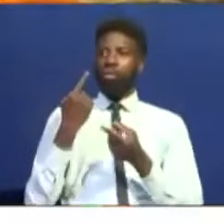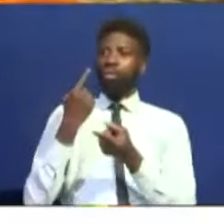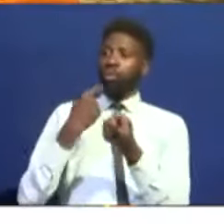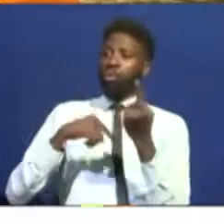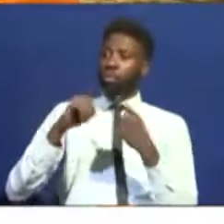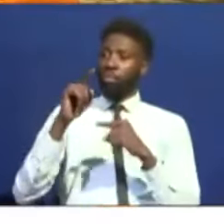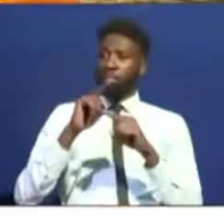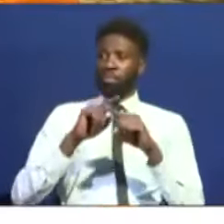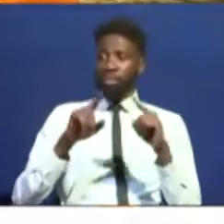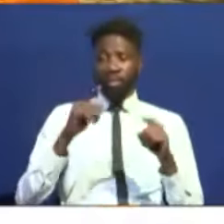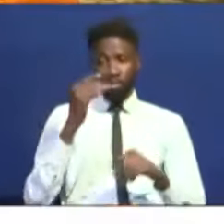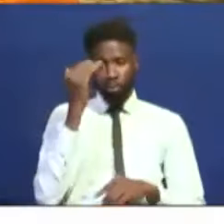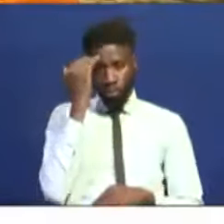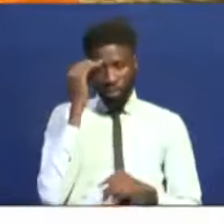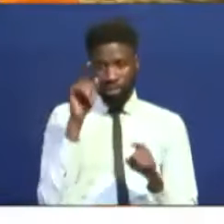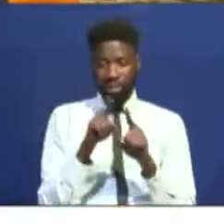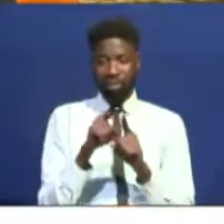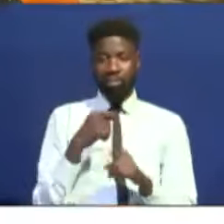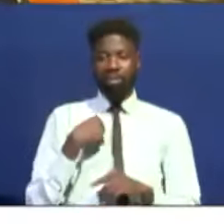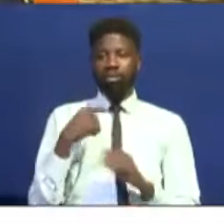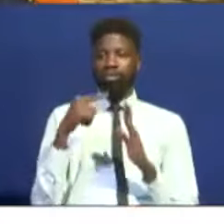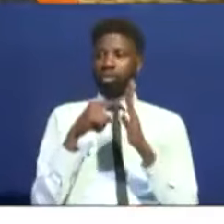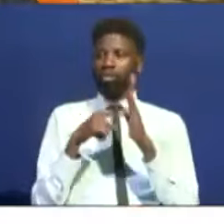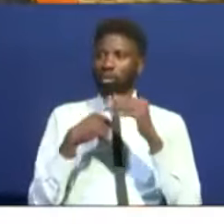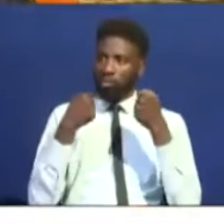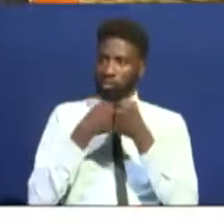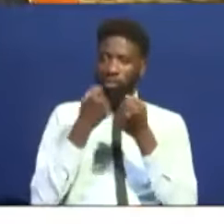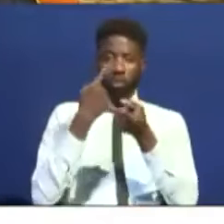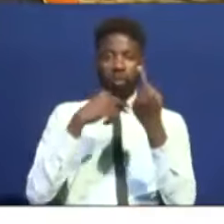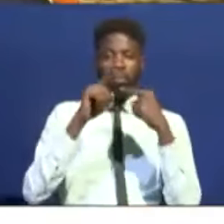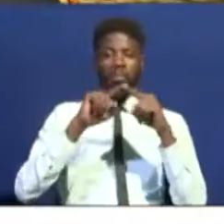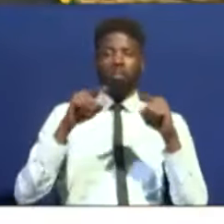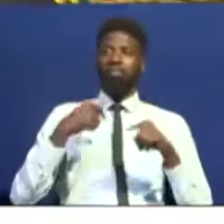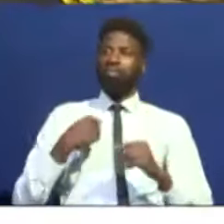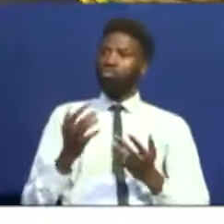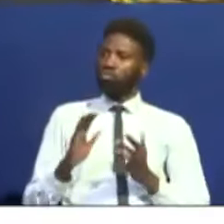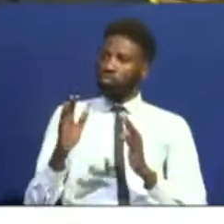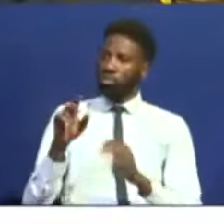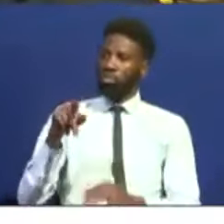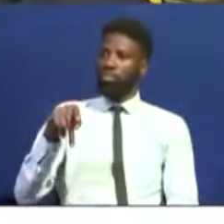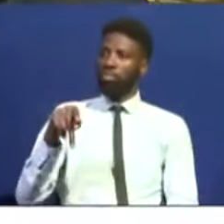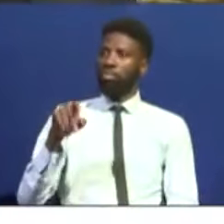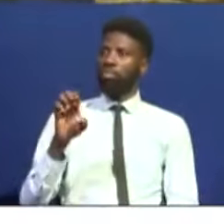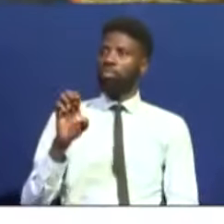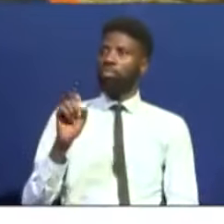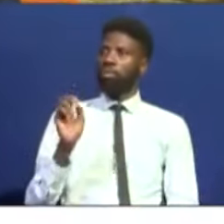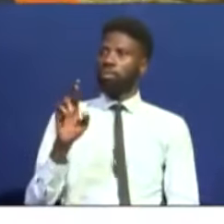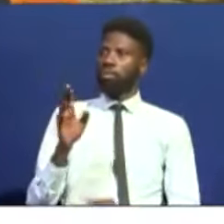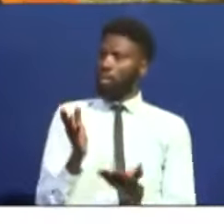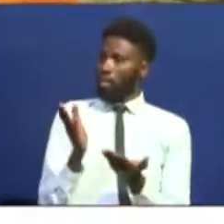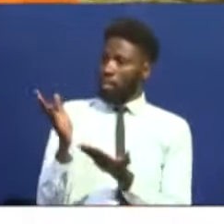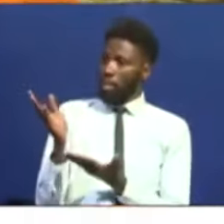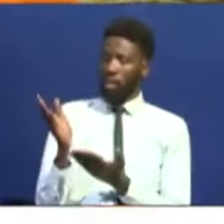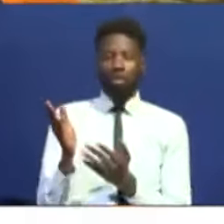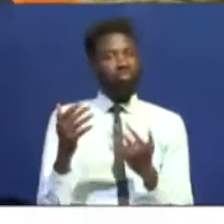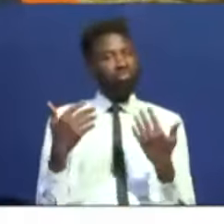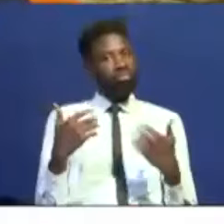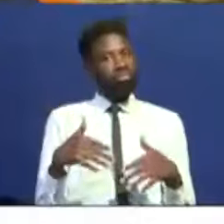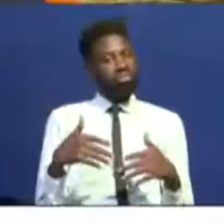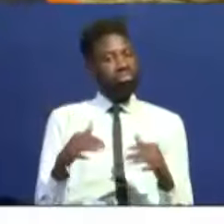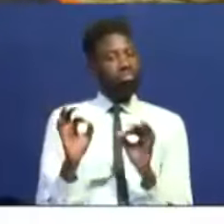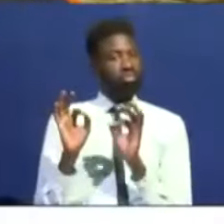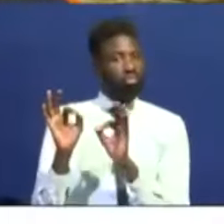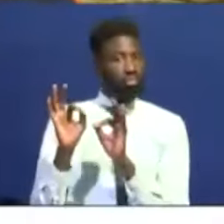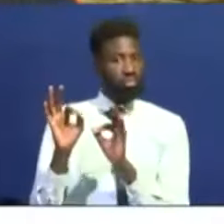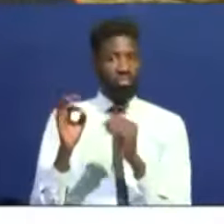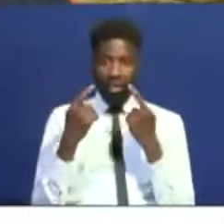know, although I won the tournament, I just want to give a big shout out to Peter. He's sitting out there, whatever. You know, it's an amazing guy. It's just amazing to see